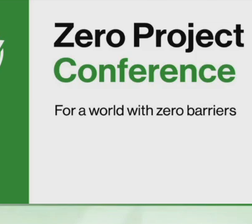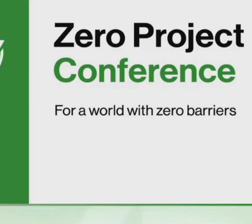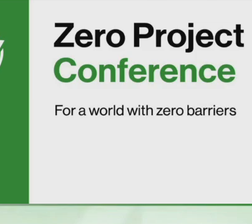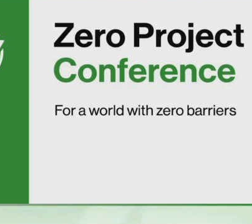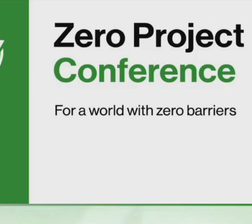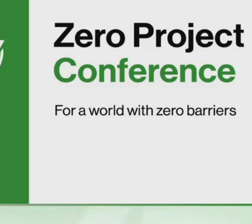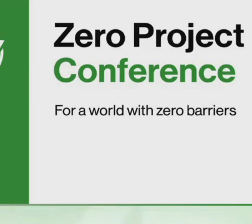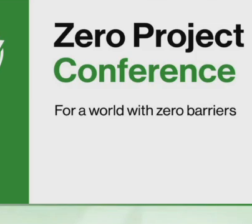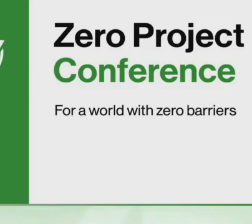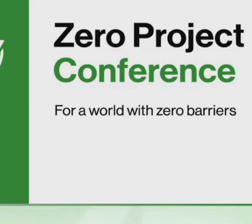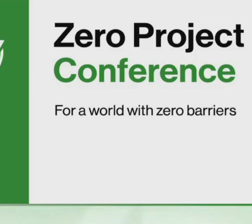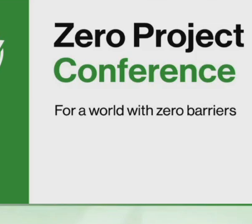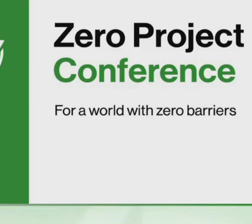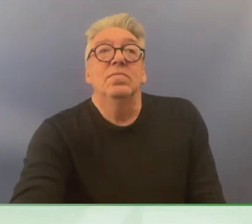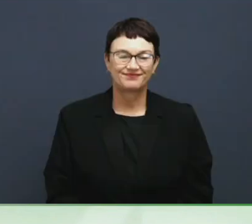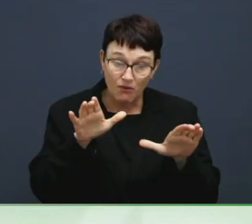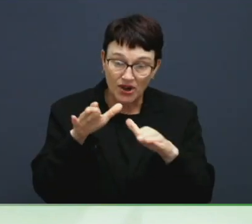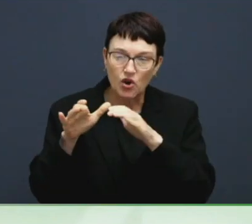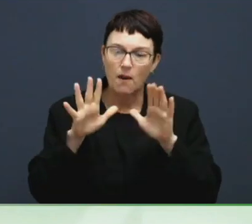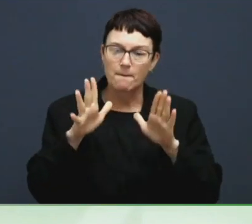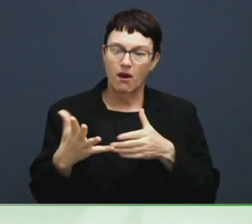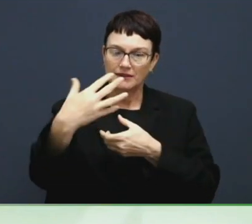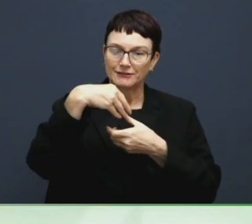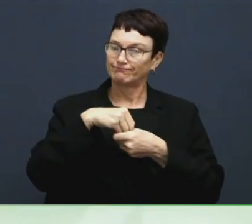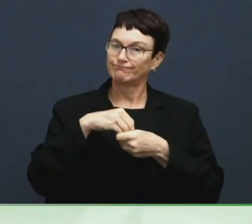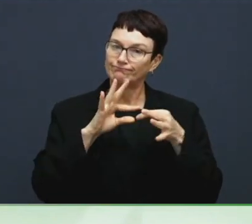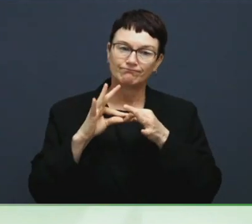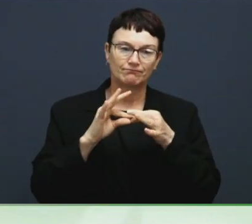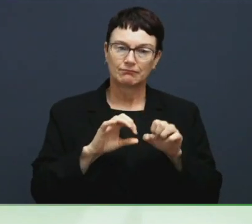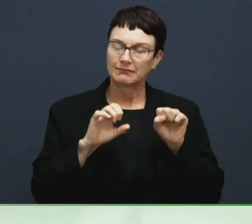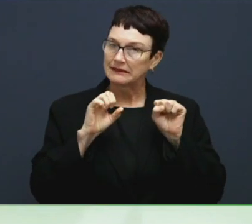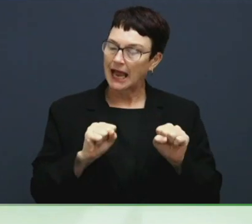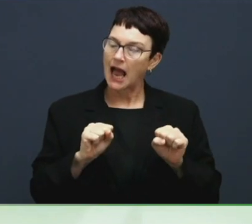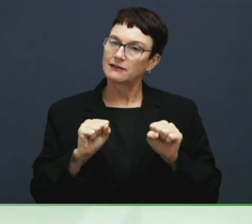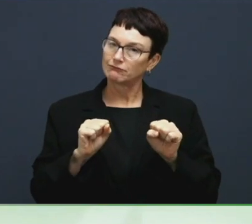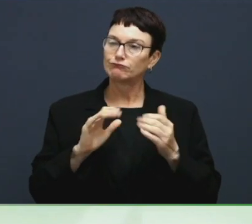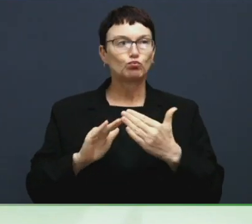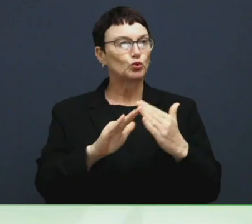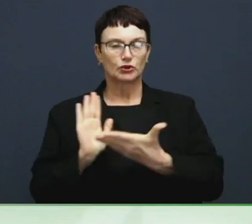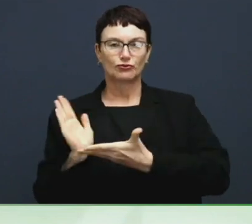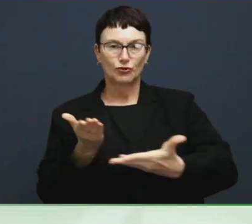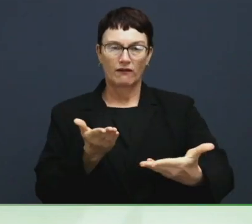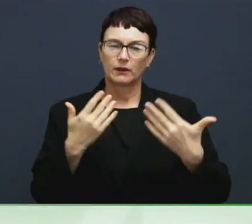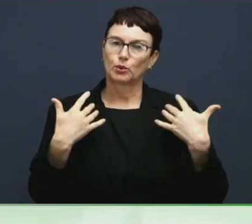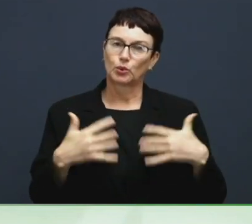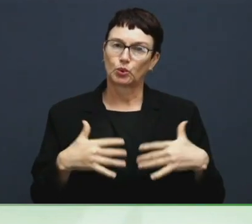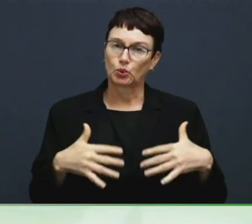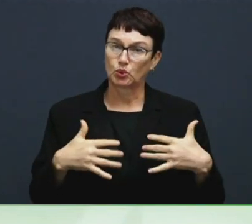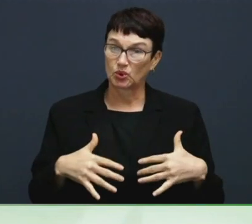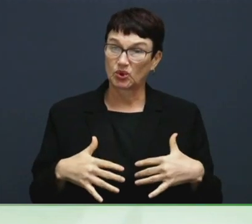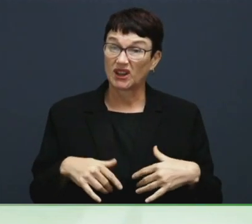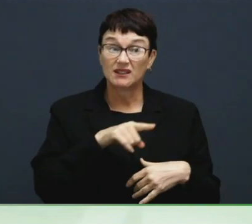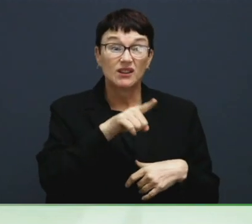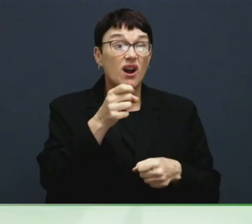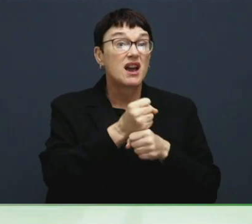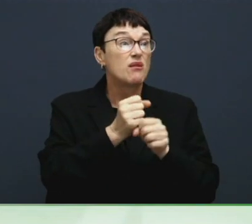in creating technology that truly serves those communities. And as employers, I have a call out. You should be hiring deaf